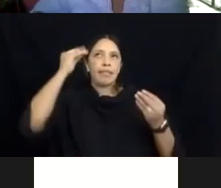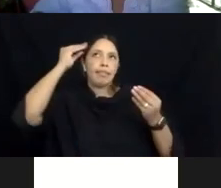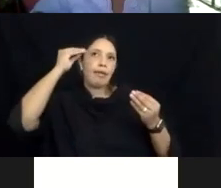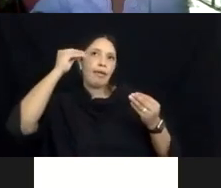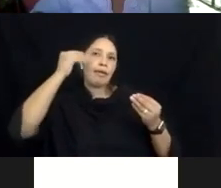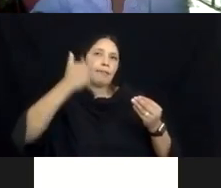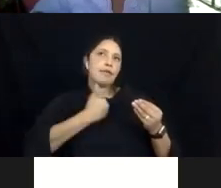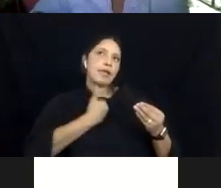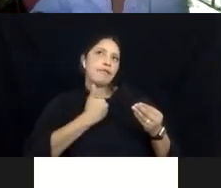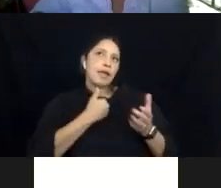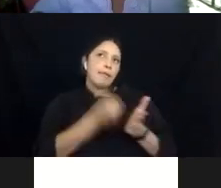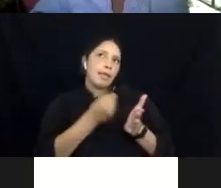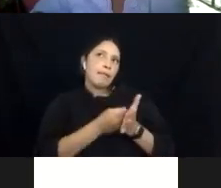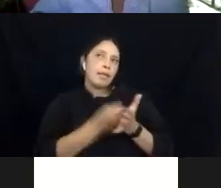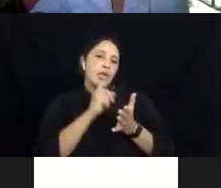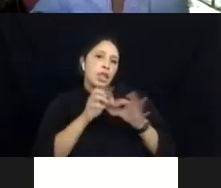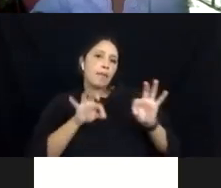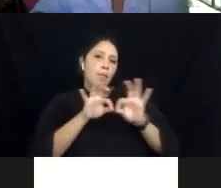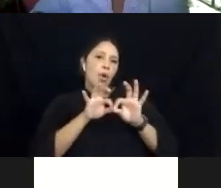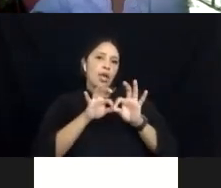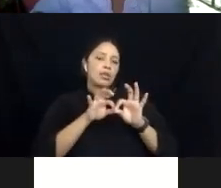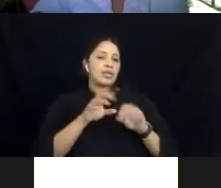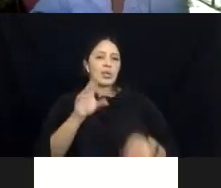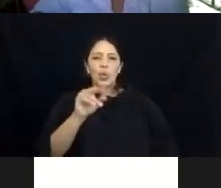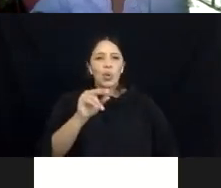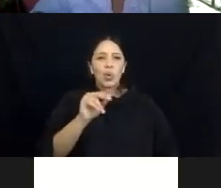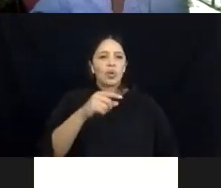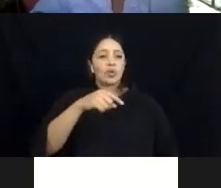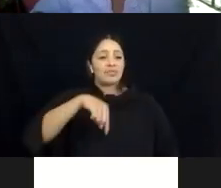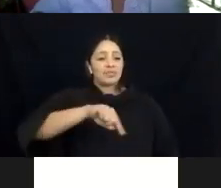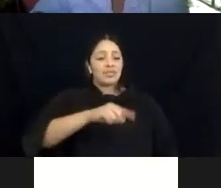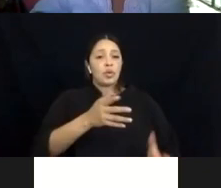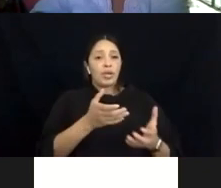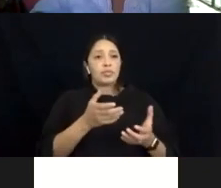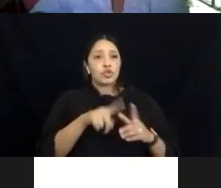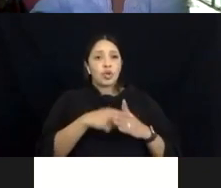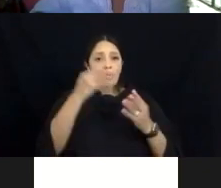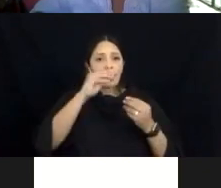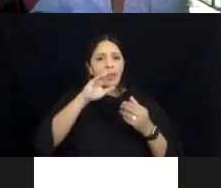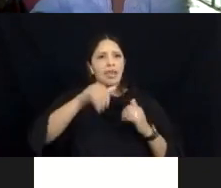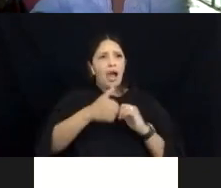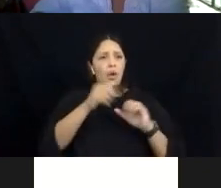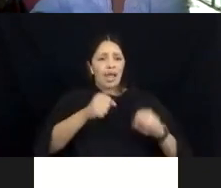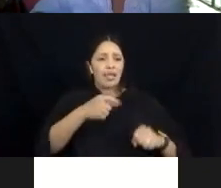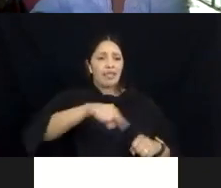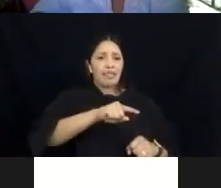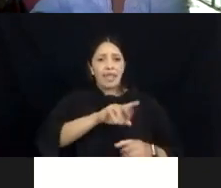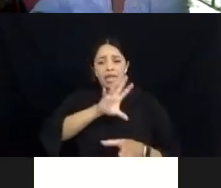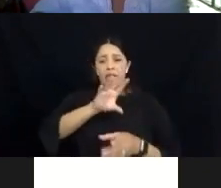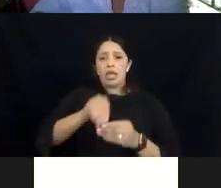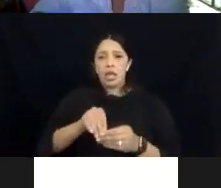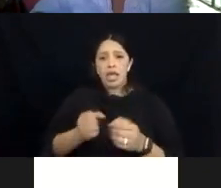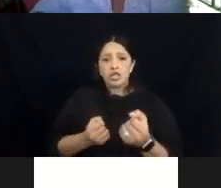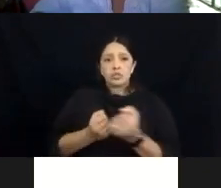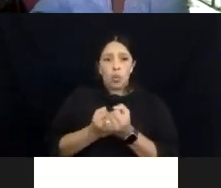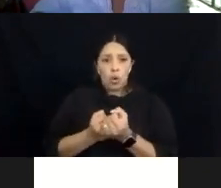just money. It's like, no, how can we contribute? How can we contribute to our society? What kind of degree can I pursue that I'm